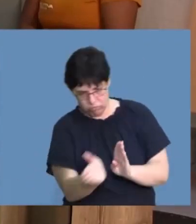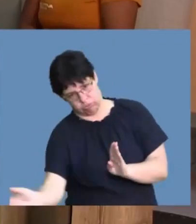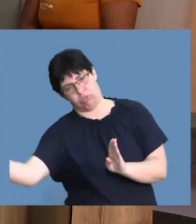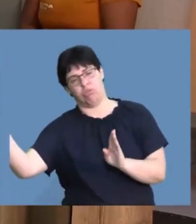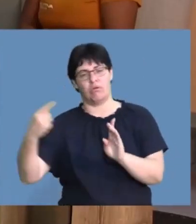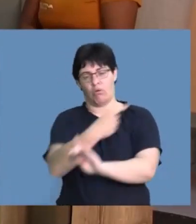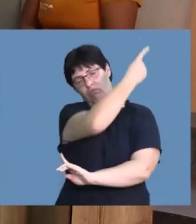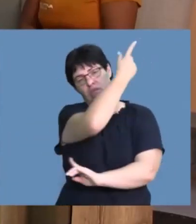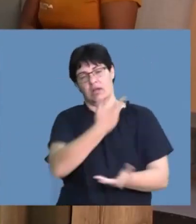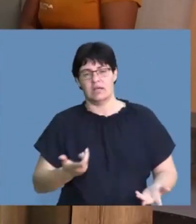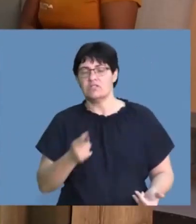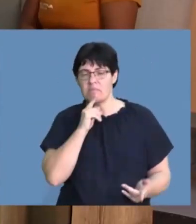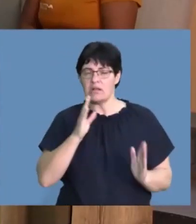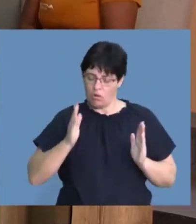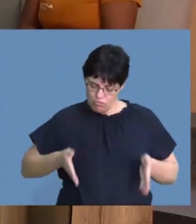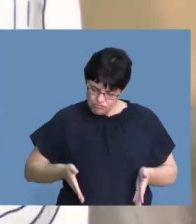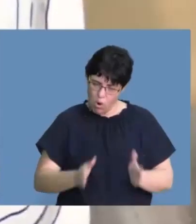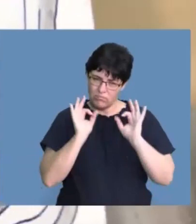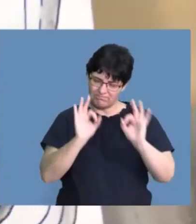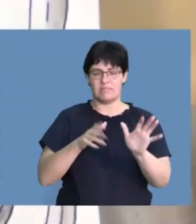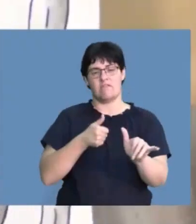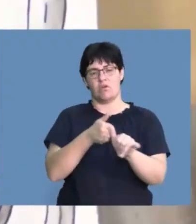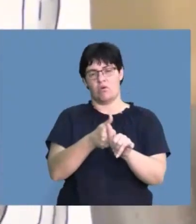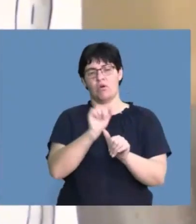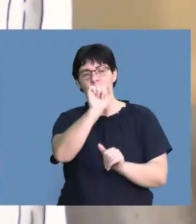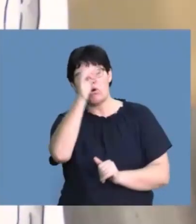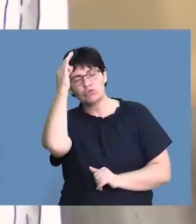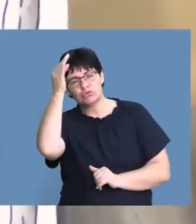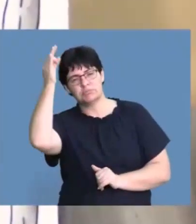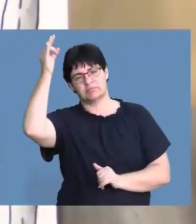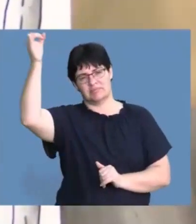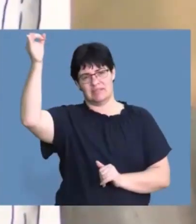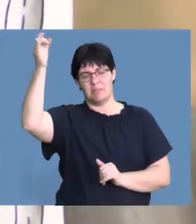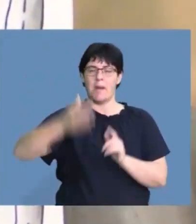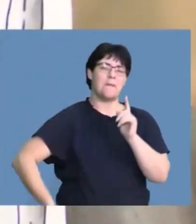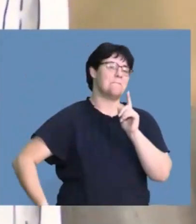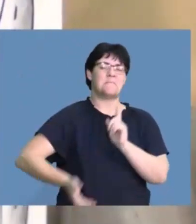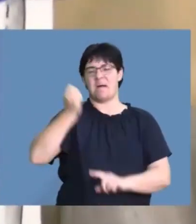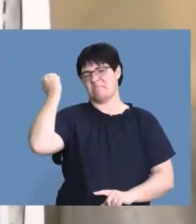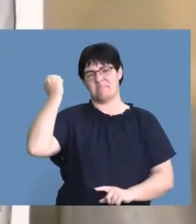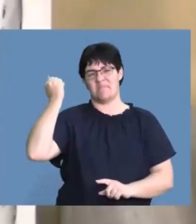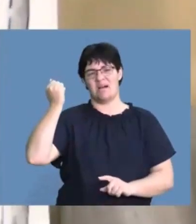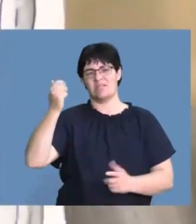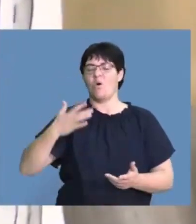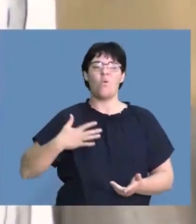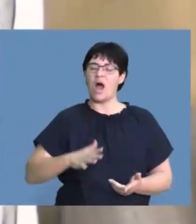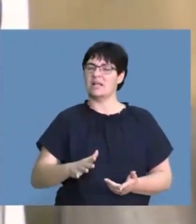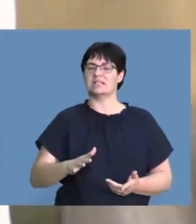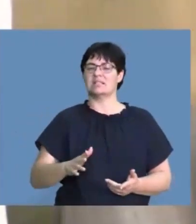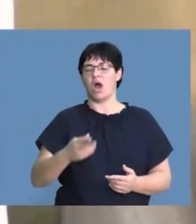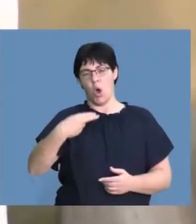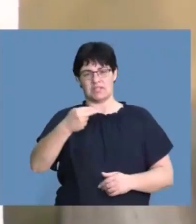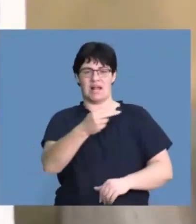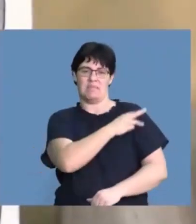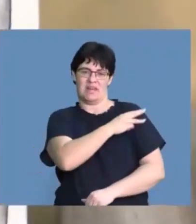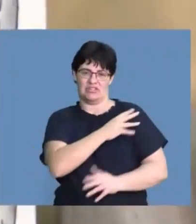make sure the road is tight and you can see the vision and your dream. When you get it, it's obviously she wanted to become